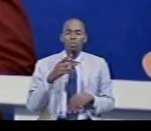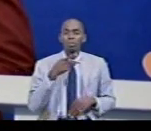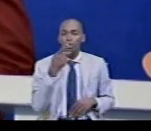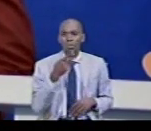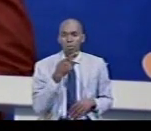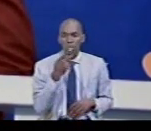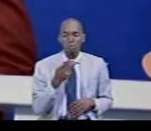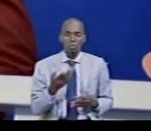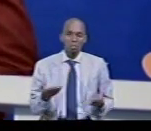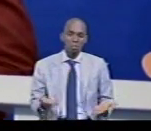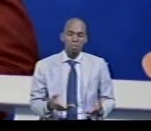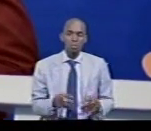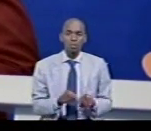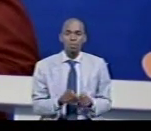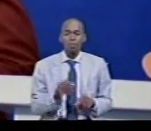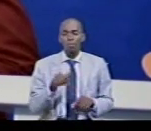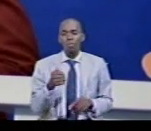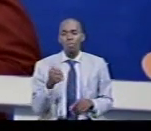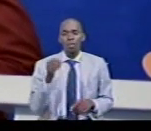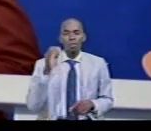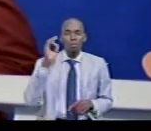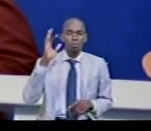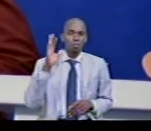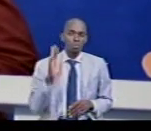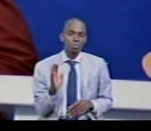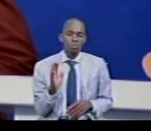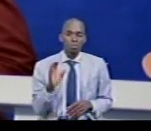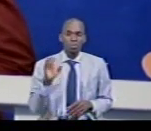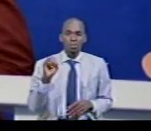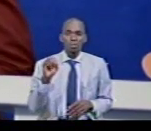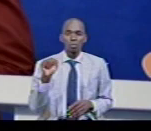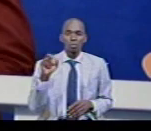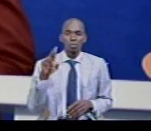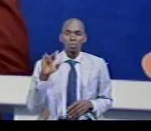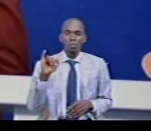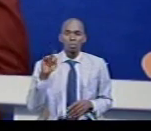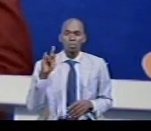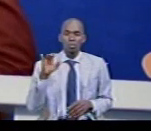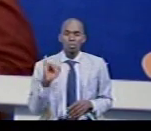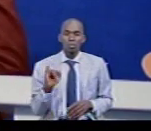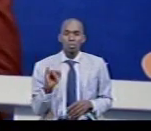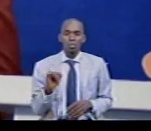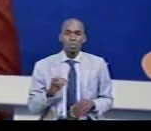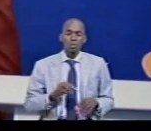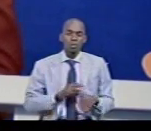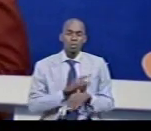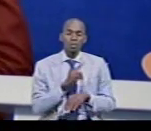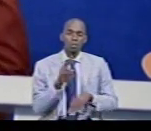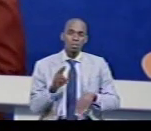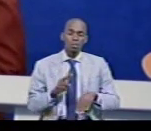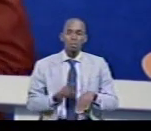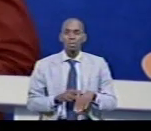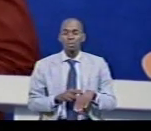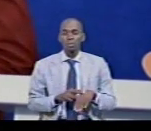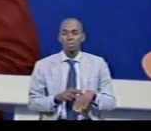We also have Pastor Niran Seriki, National Overseer, Belgium.